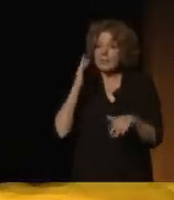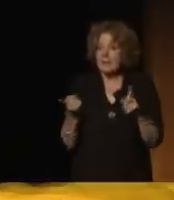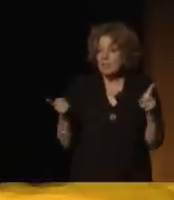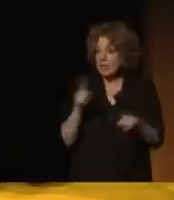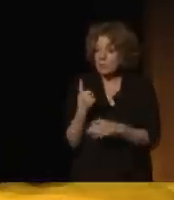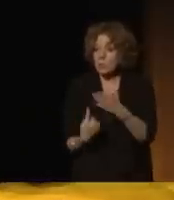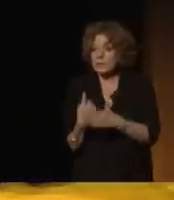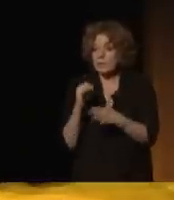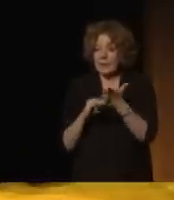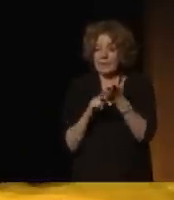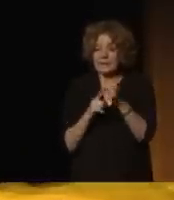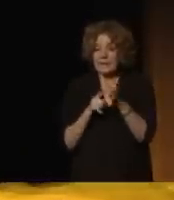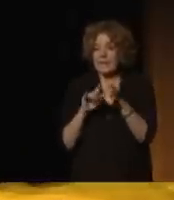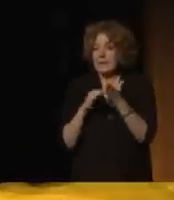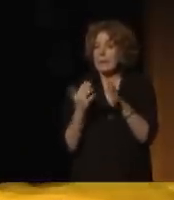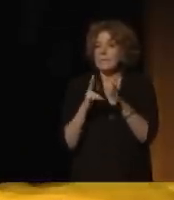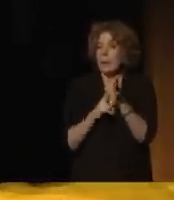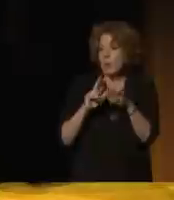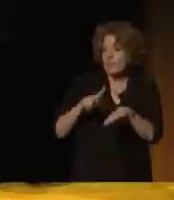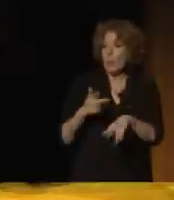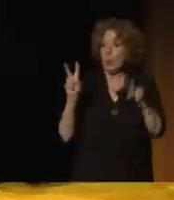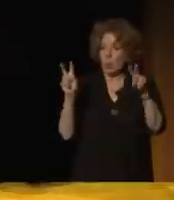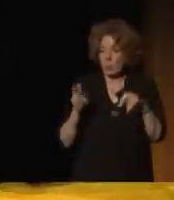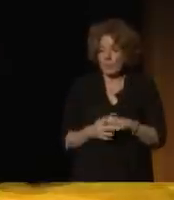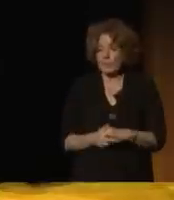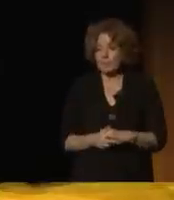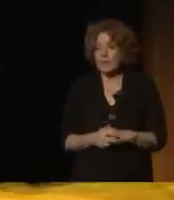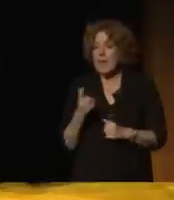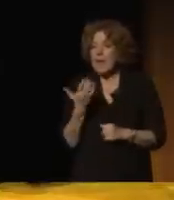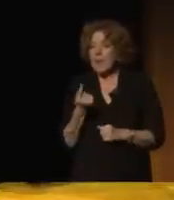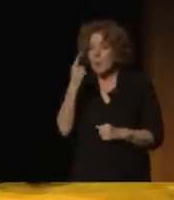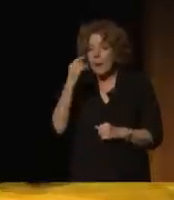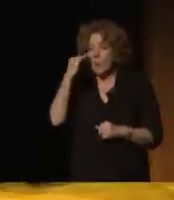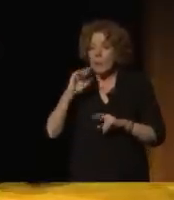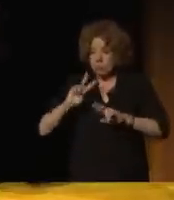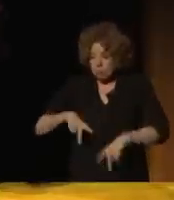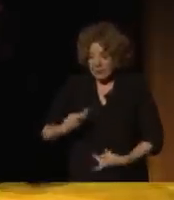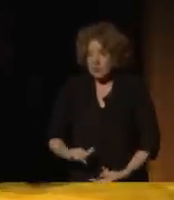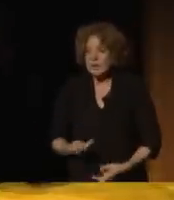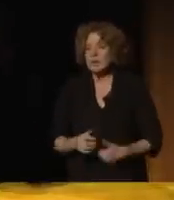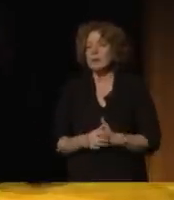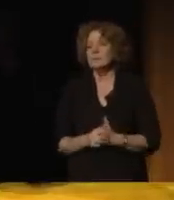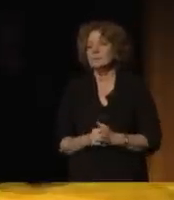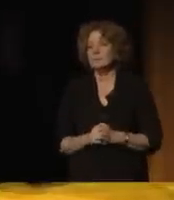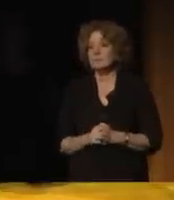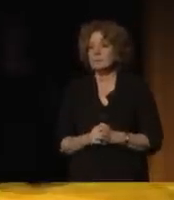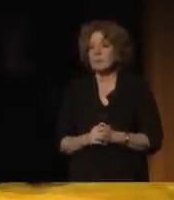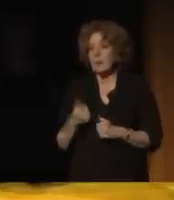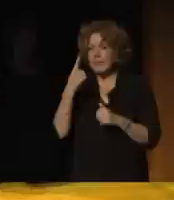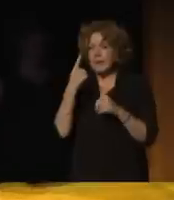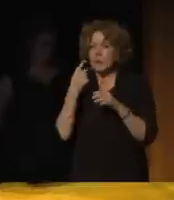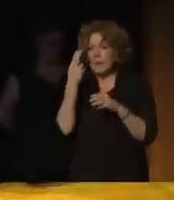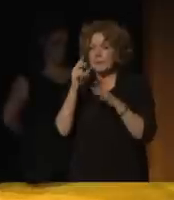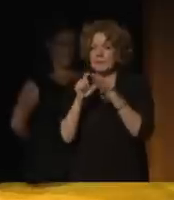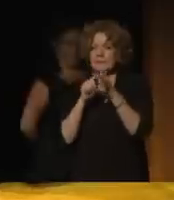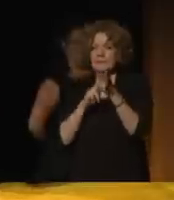The state is very blue now. Women who never, we had one lady who's transgender when Danica, I think her name's Danica, I